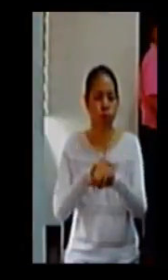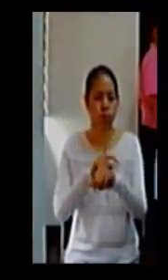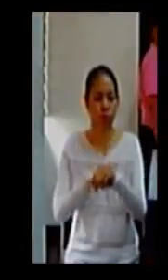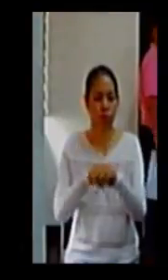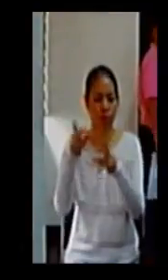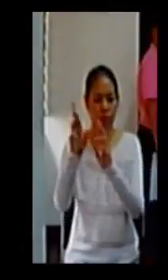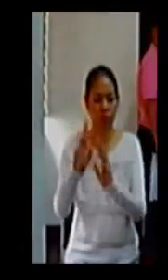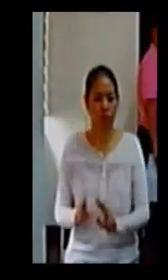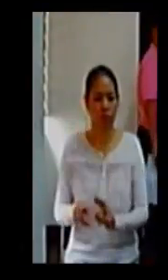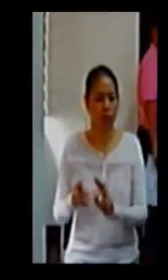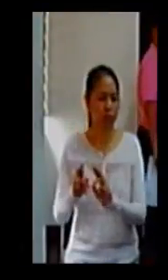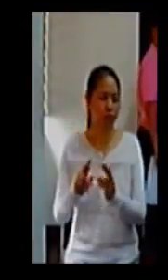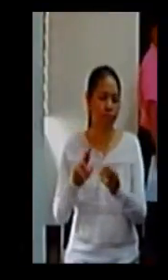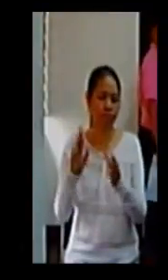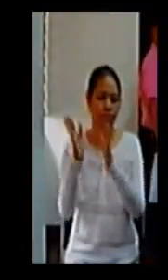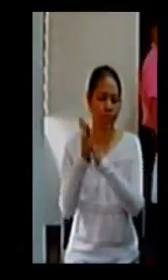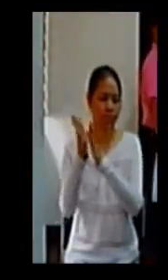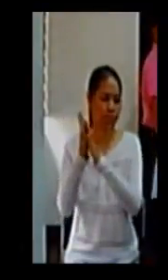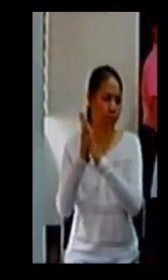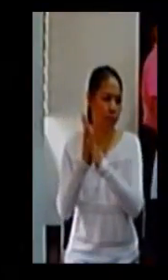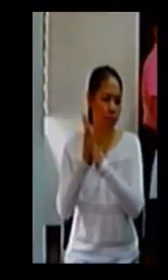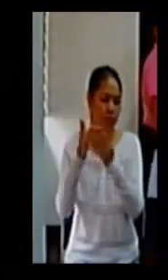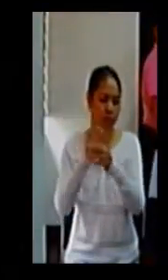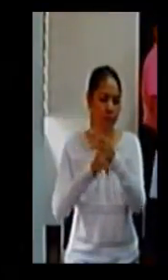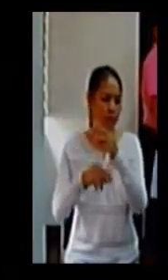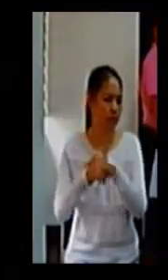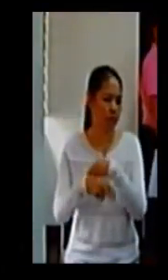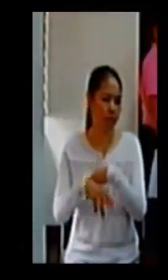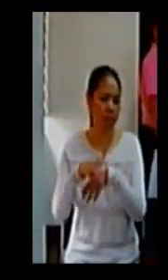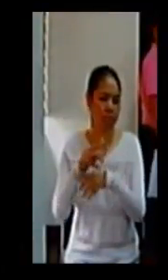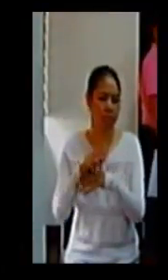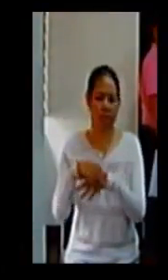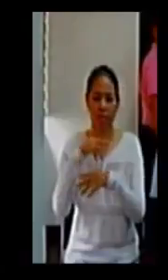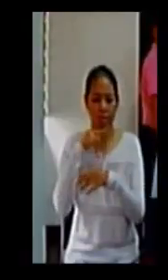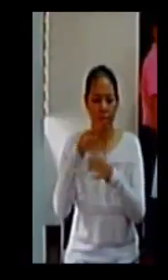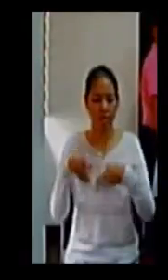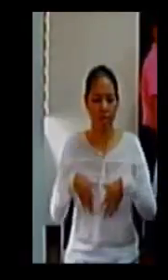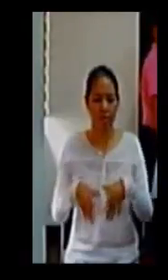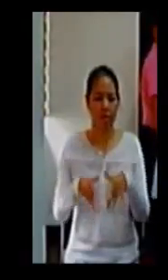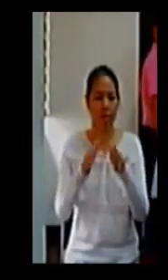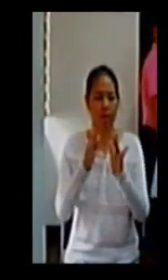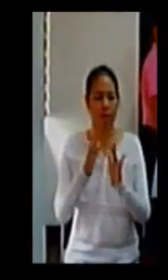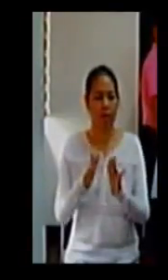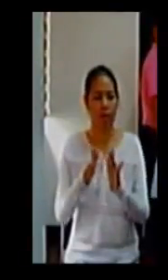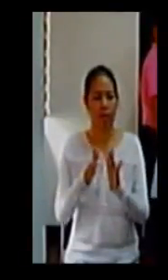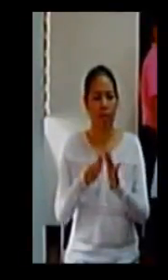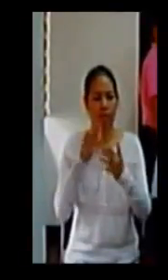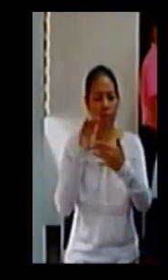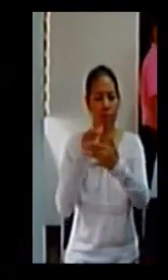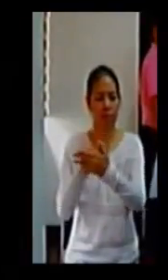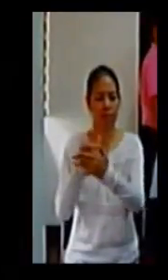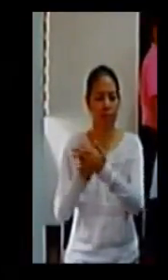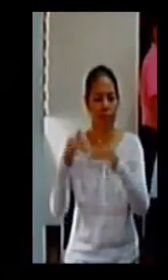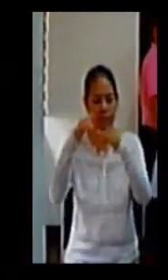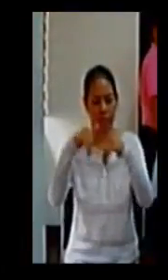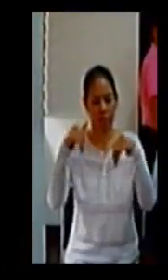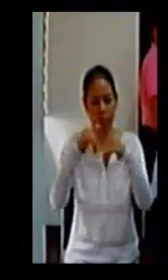The clapping of hands and unnecessary remarks shall not be allowed and may be regarded as direct contempt of the inquiry